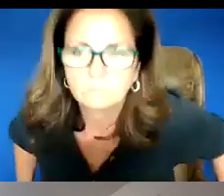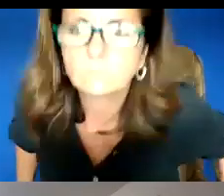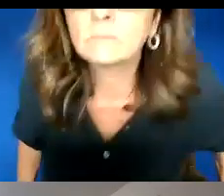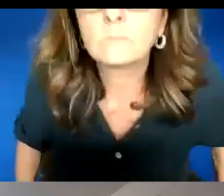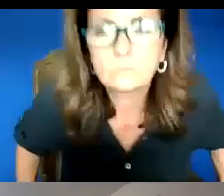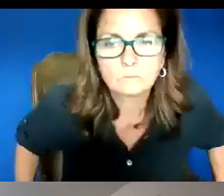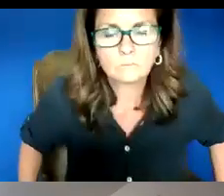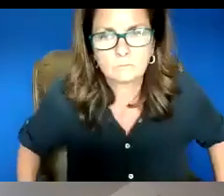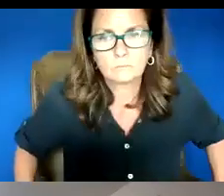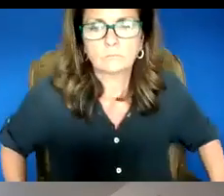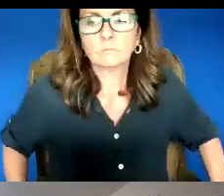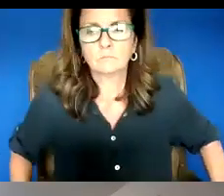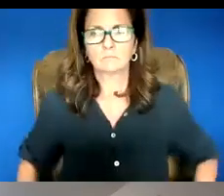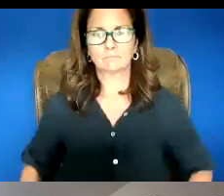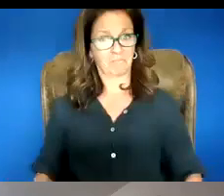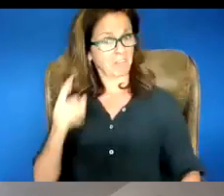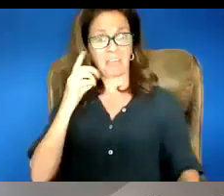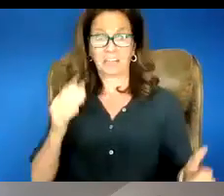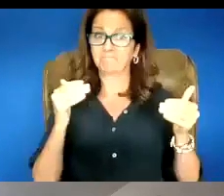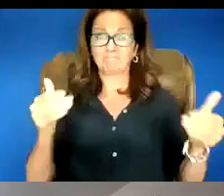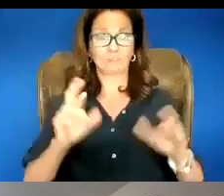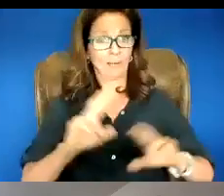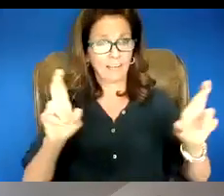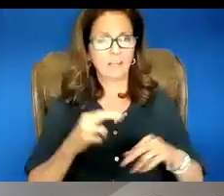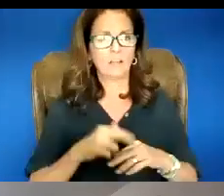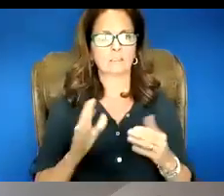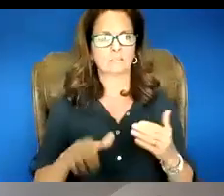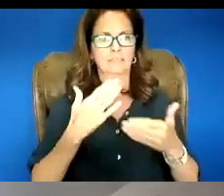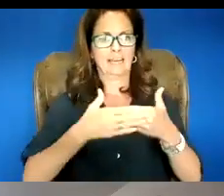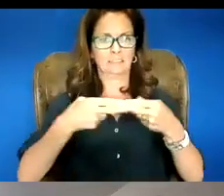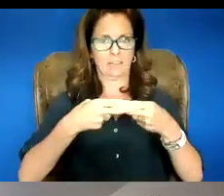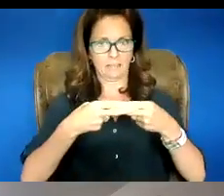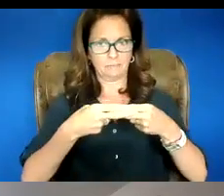I think we're all set to go. So let me go to the next slide.